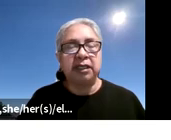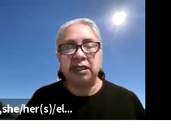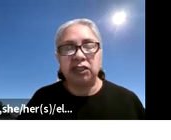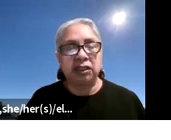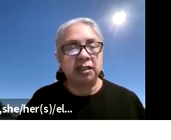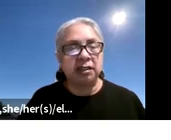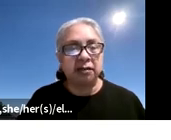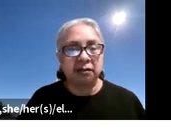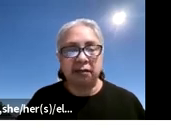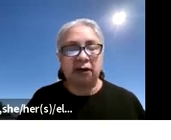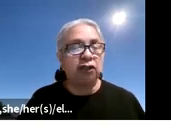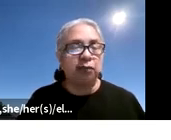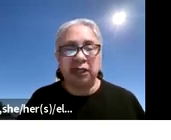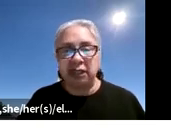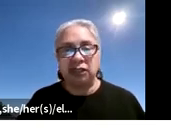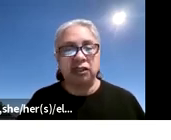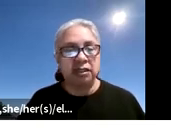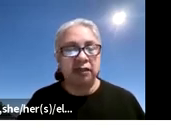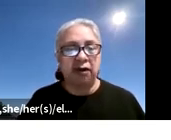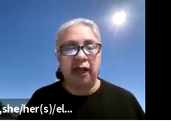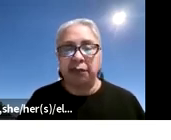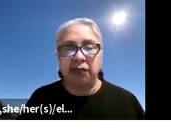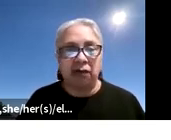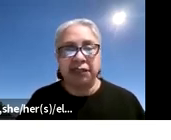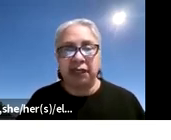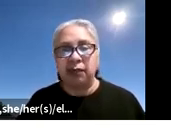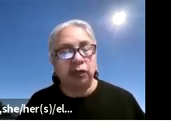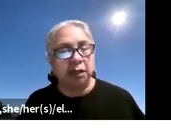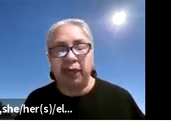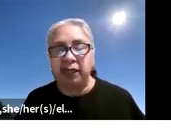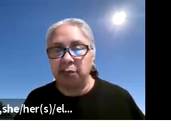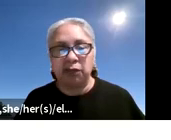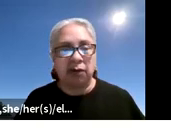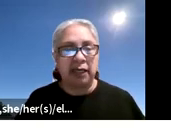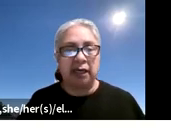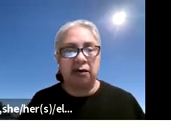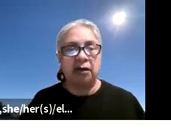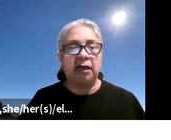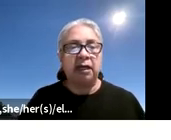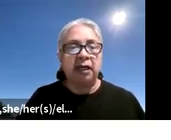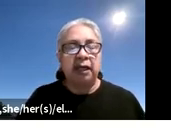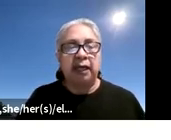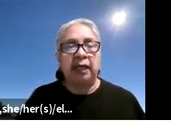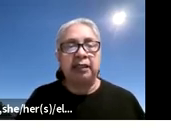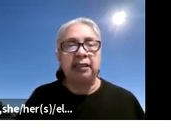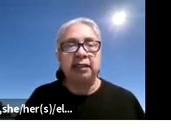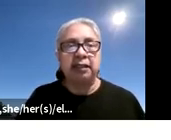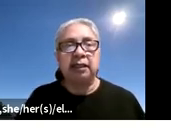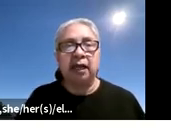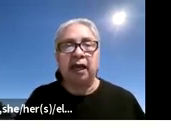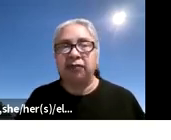Human conditions are human conditions, and they're happening all the time. We're in a pandemic right now,